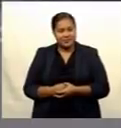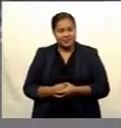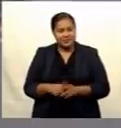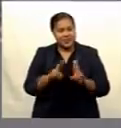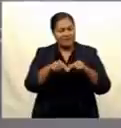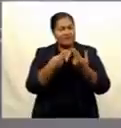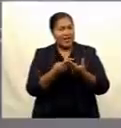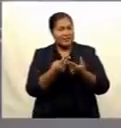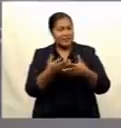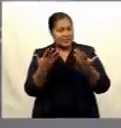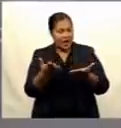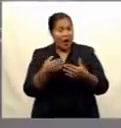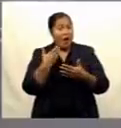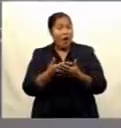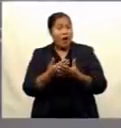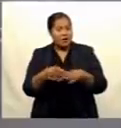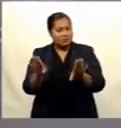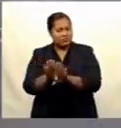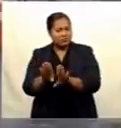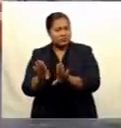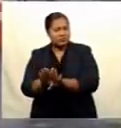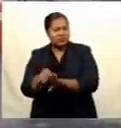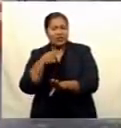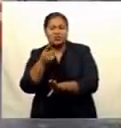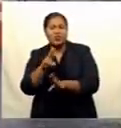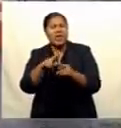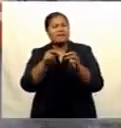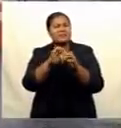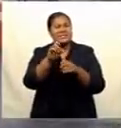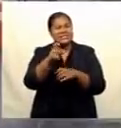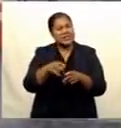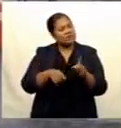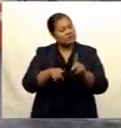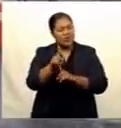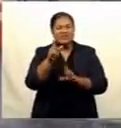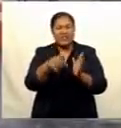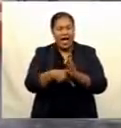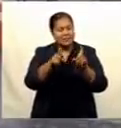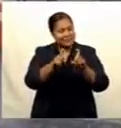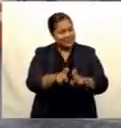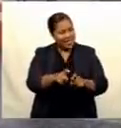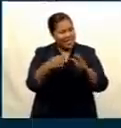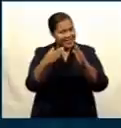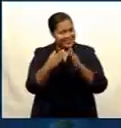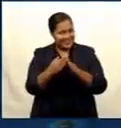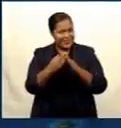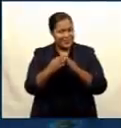Families currently on lockdown have told FBC News they mostly stay indoors.